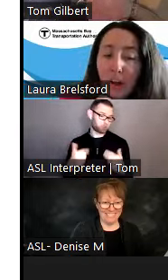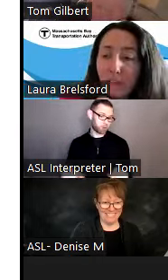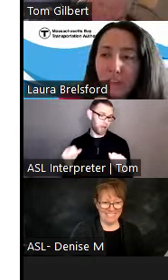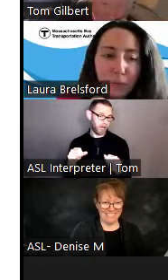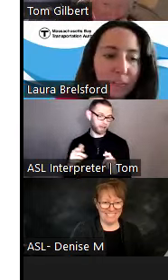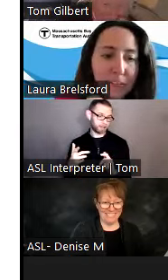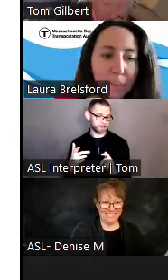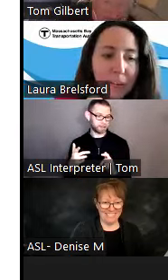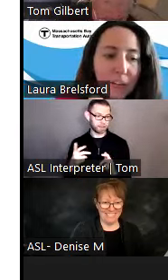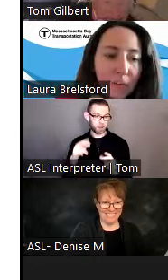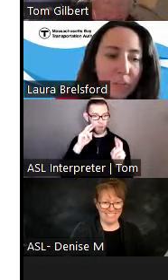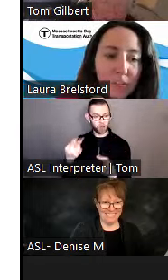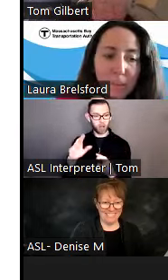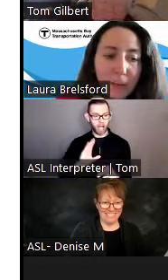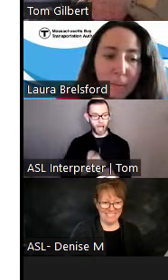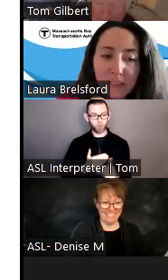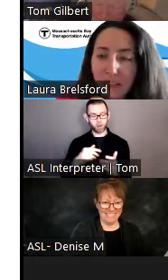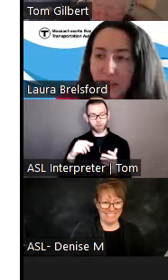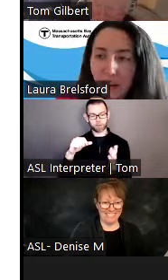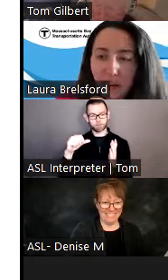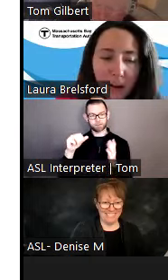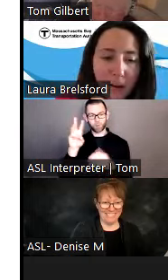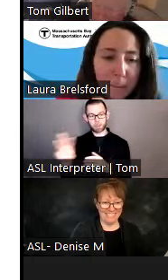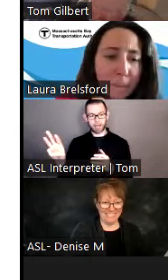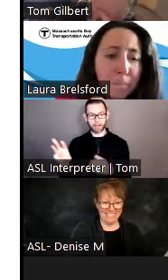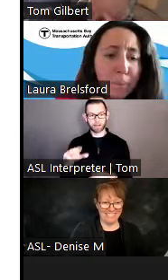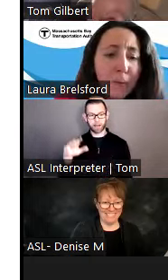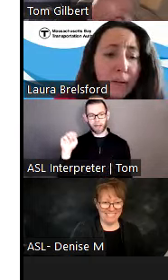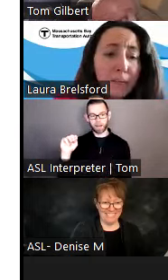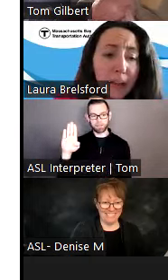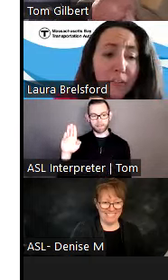page on Fixed Street Accessibility, which is simply